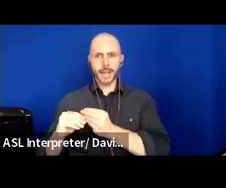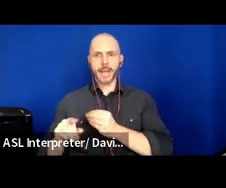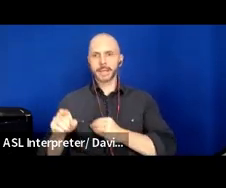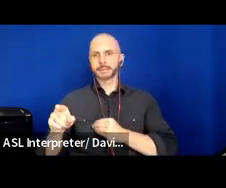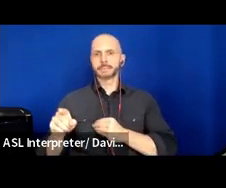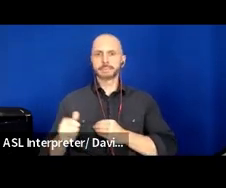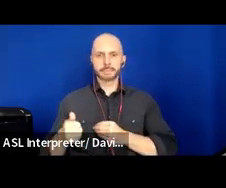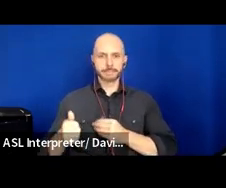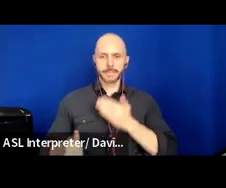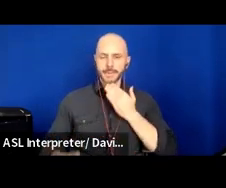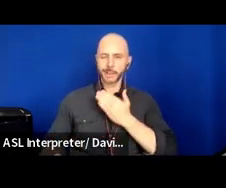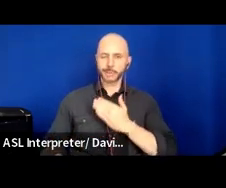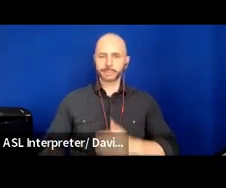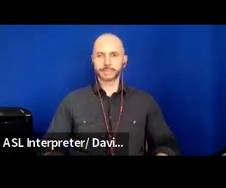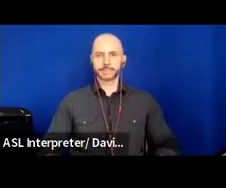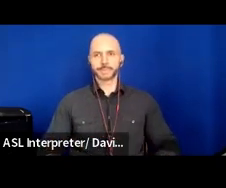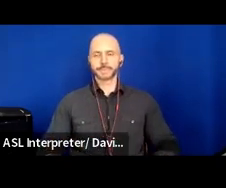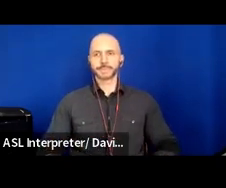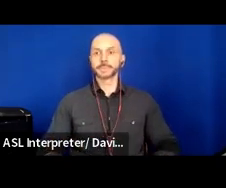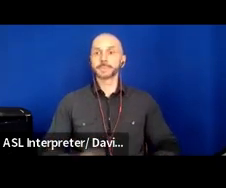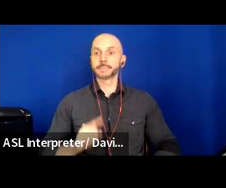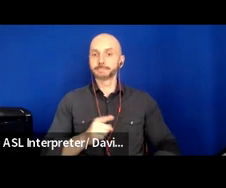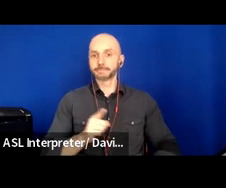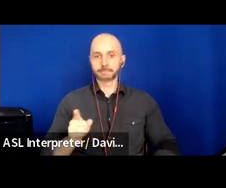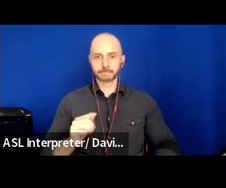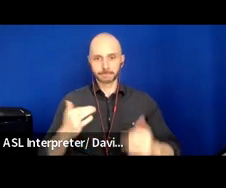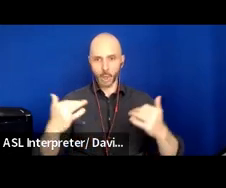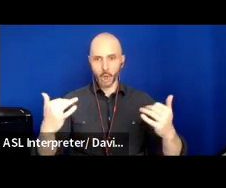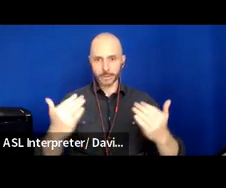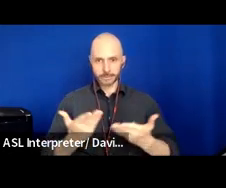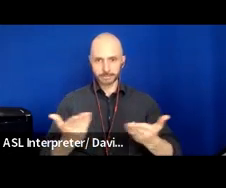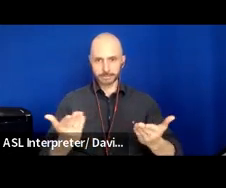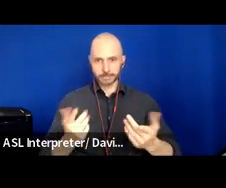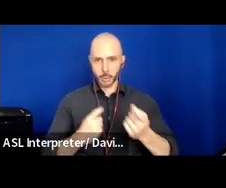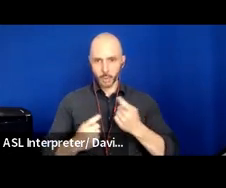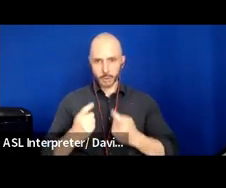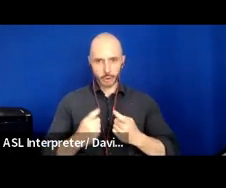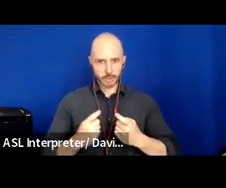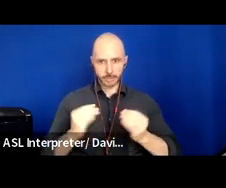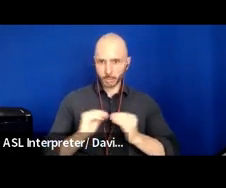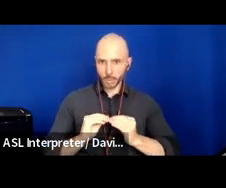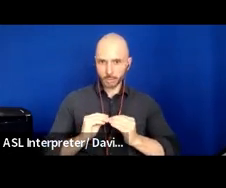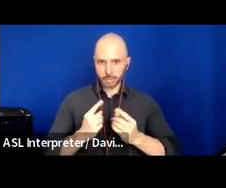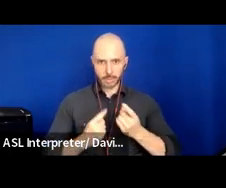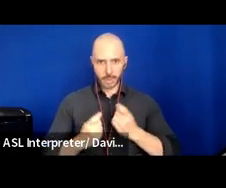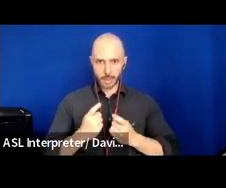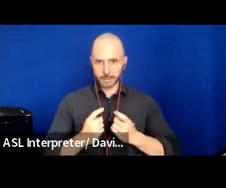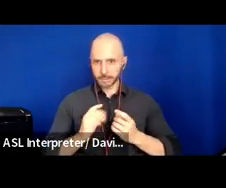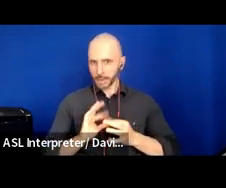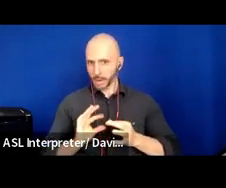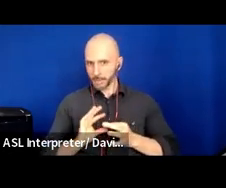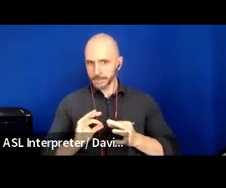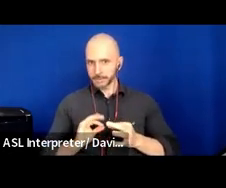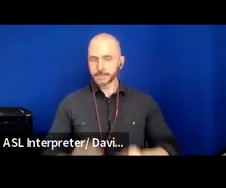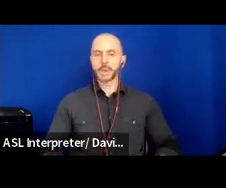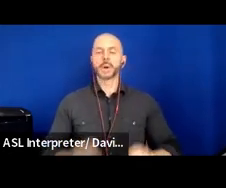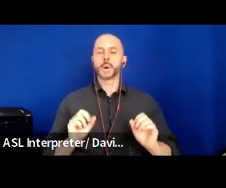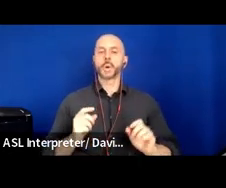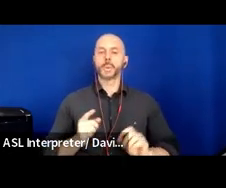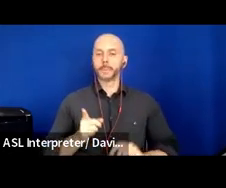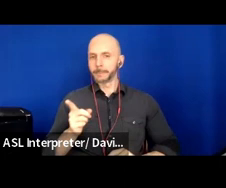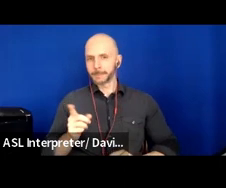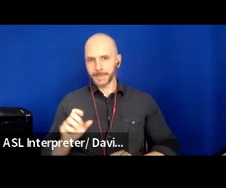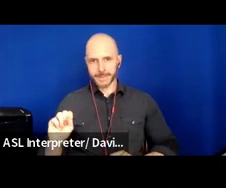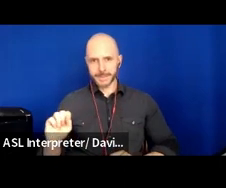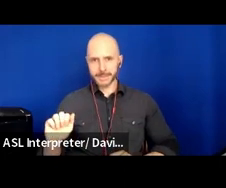Thank you. Any other questions or comments? Thank you, Sarah. Sarah's saying a really key piece